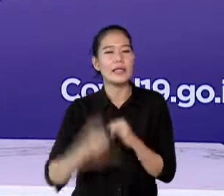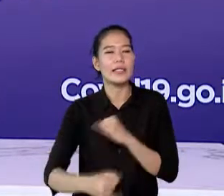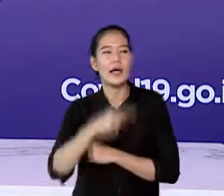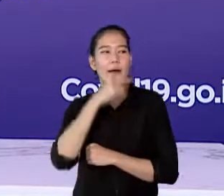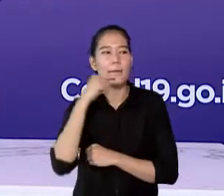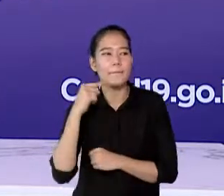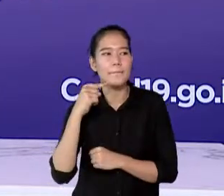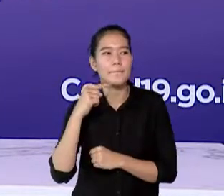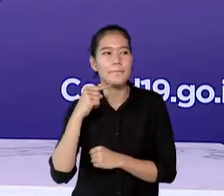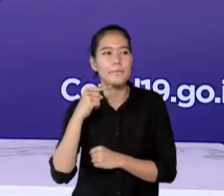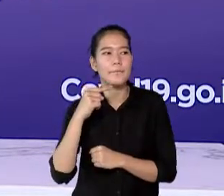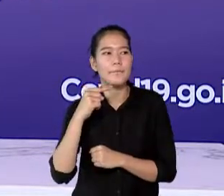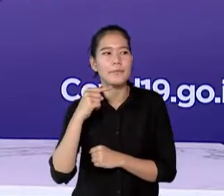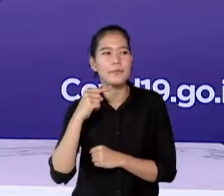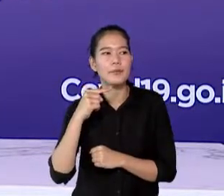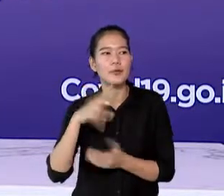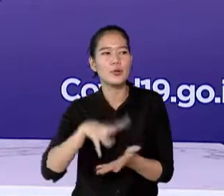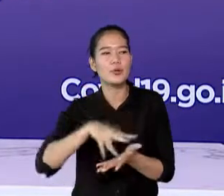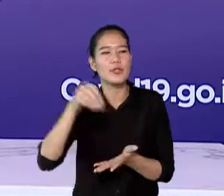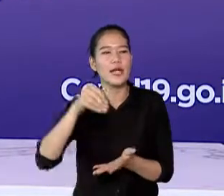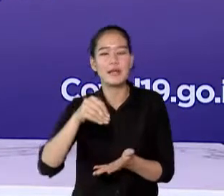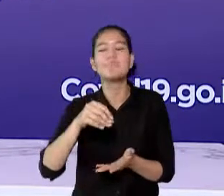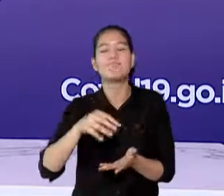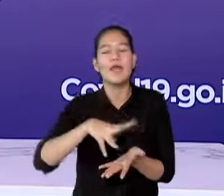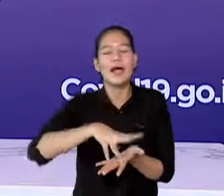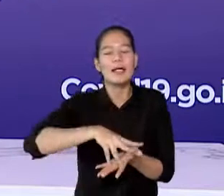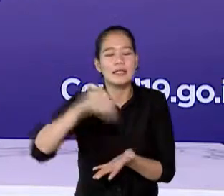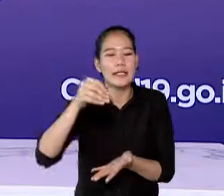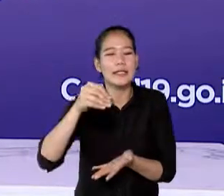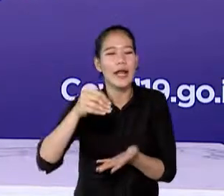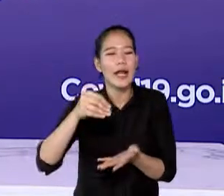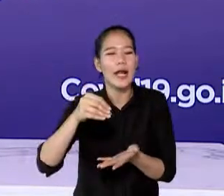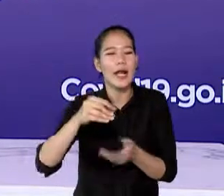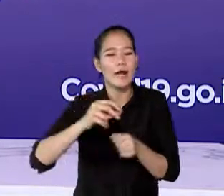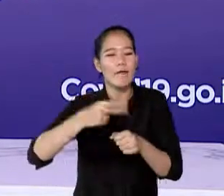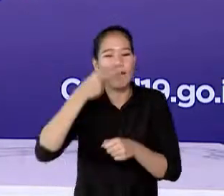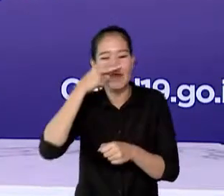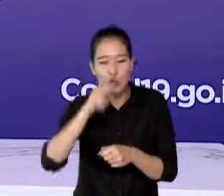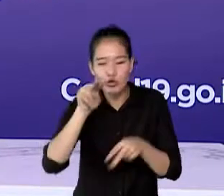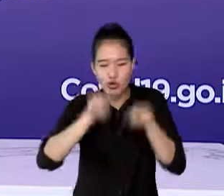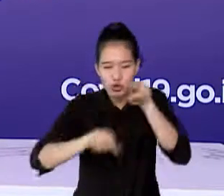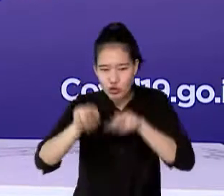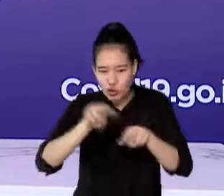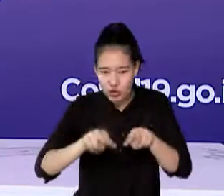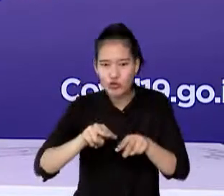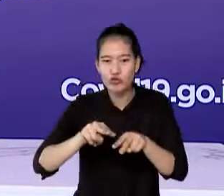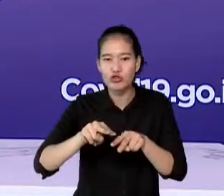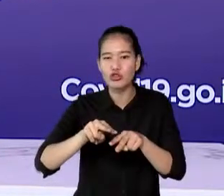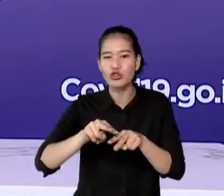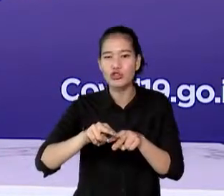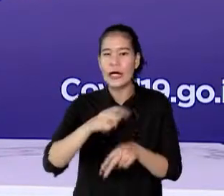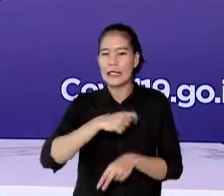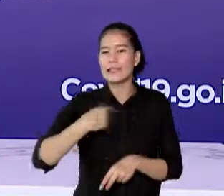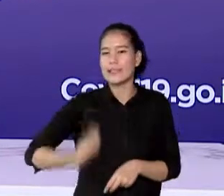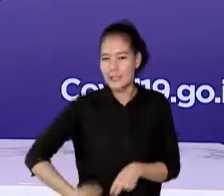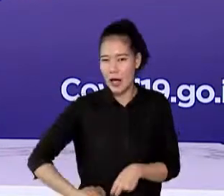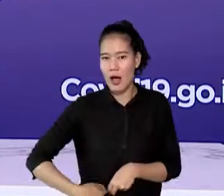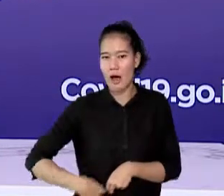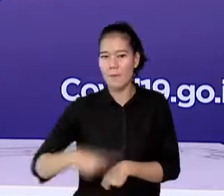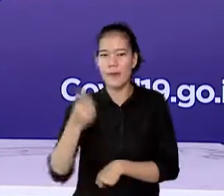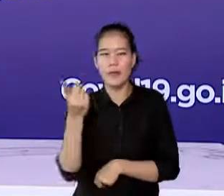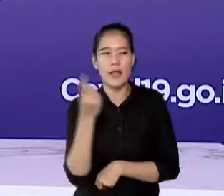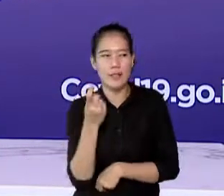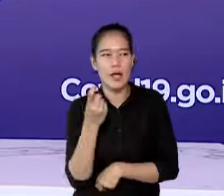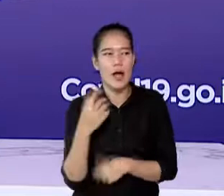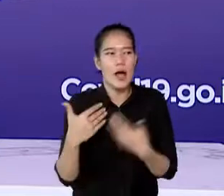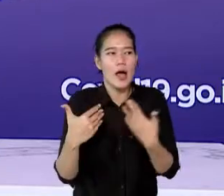saying, Chinese vaccines don't have very high protection rates. Can you please explain what that means to you